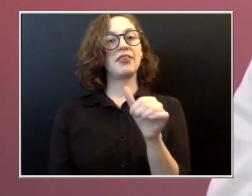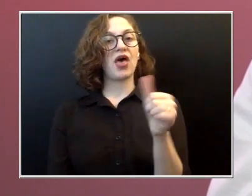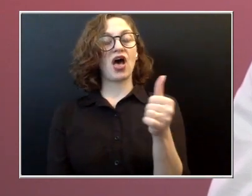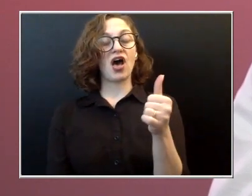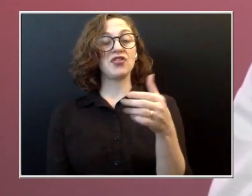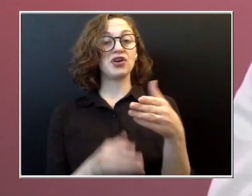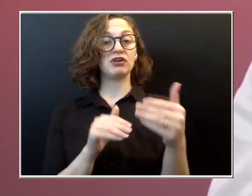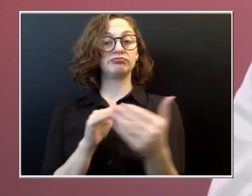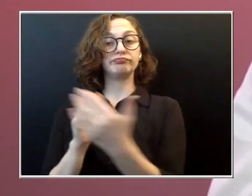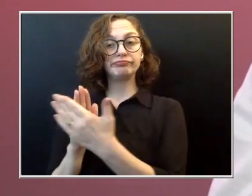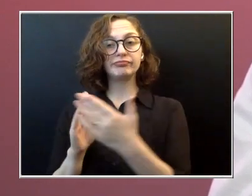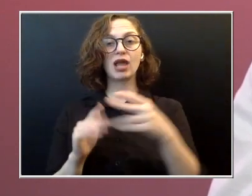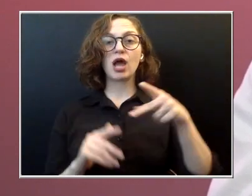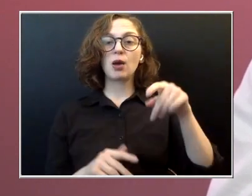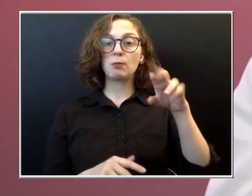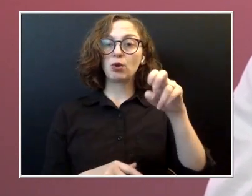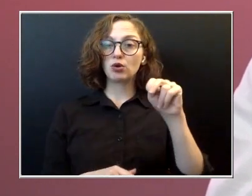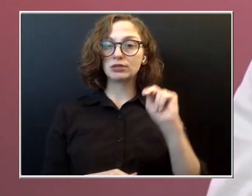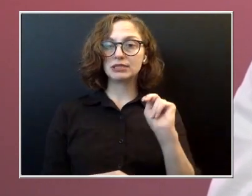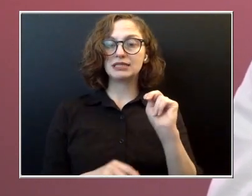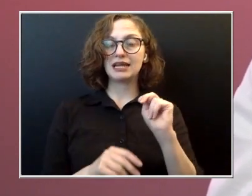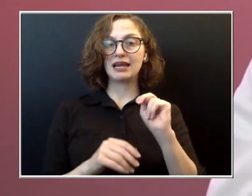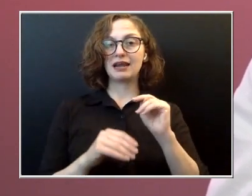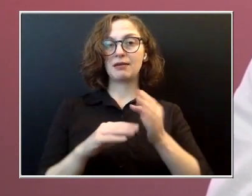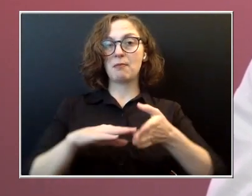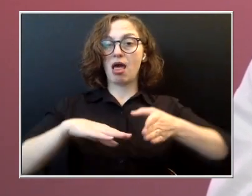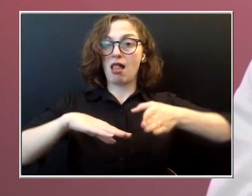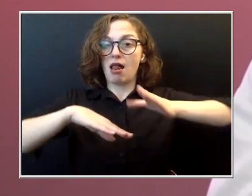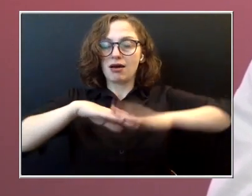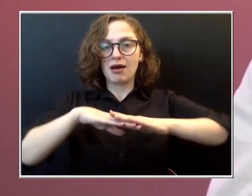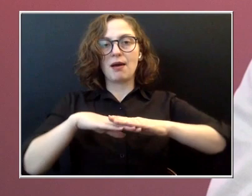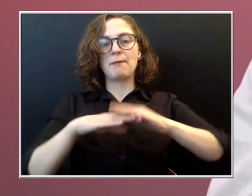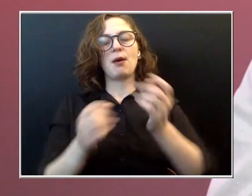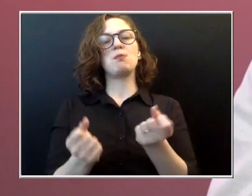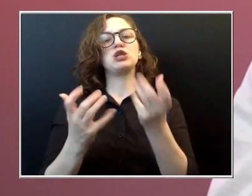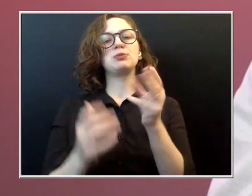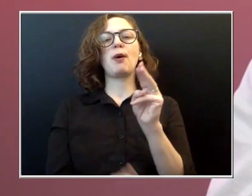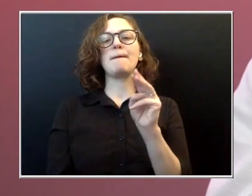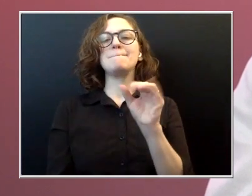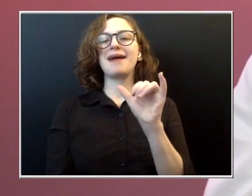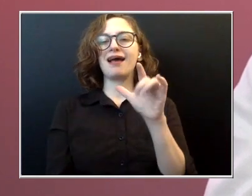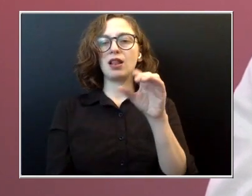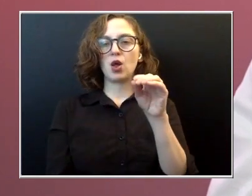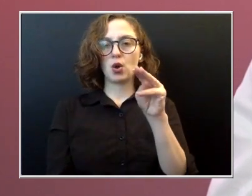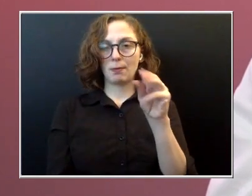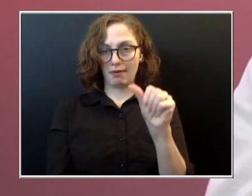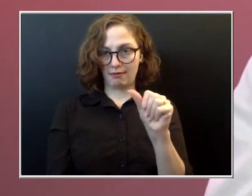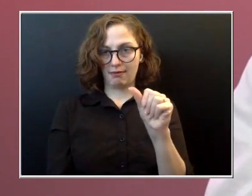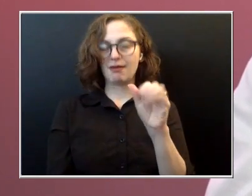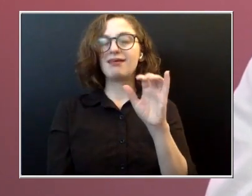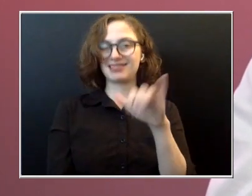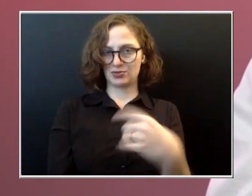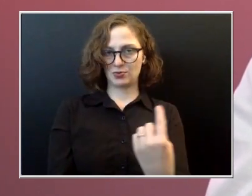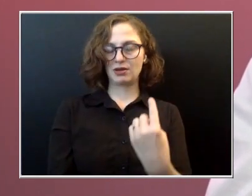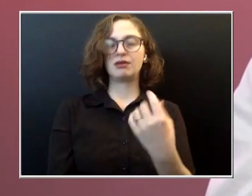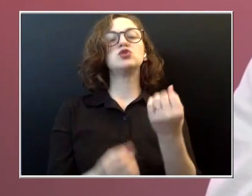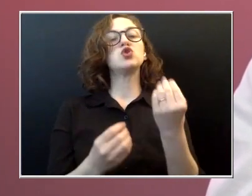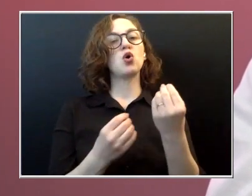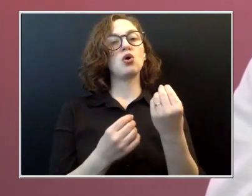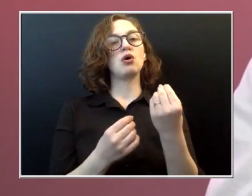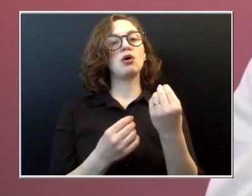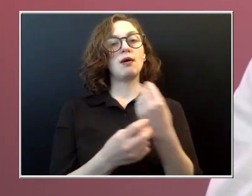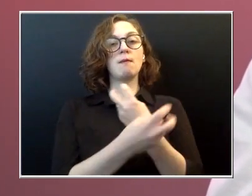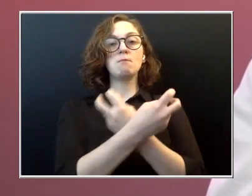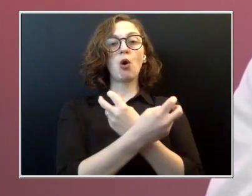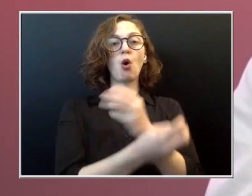multiple myeloma being one of them. So what happens is a cancer of the bone marrow, where cells that make our